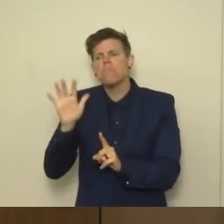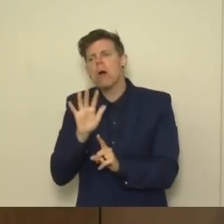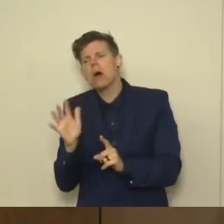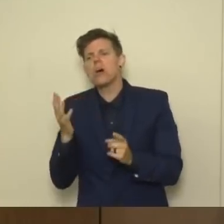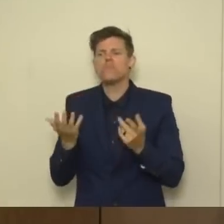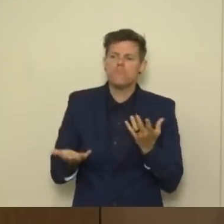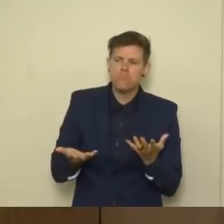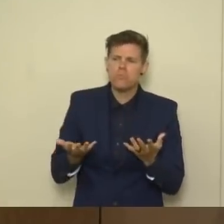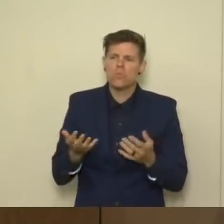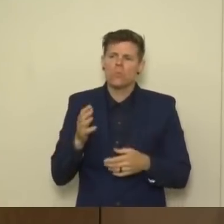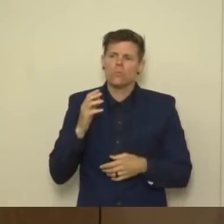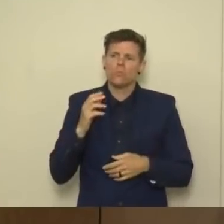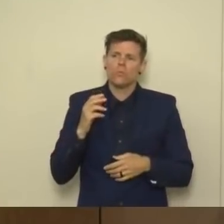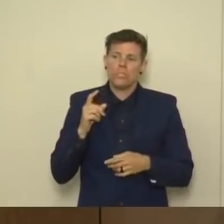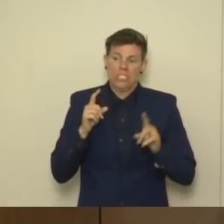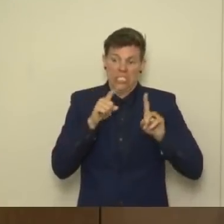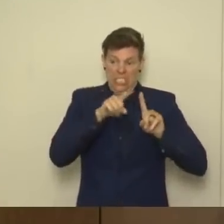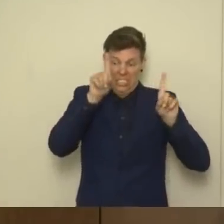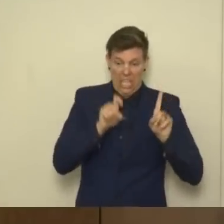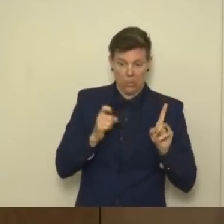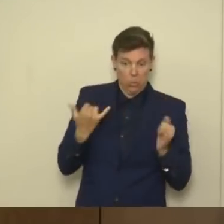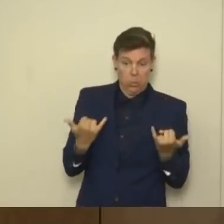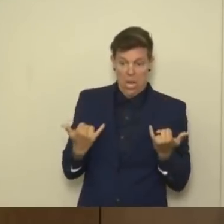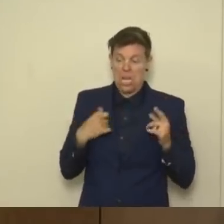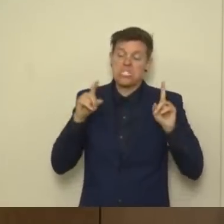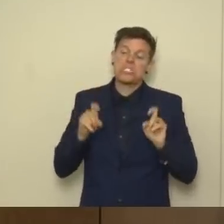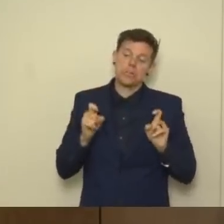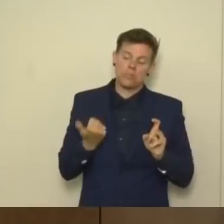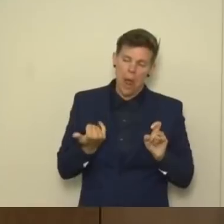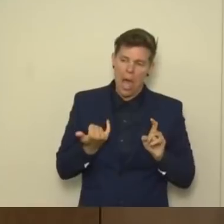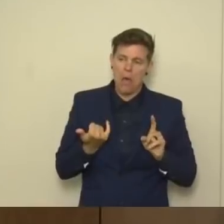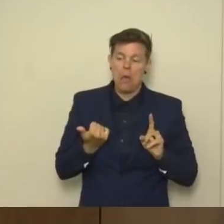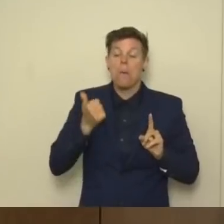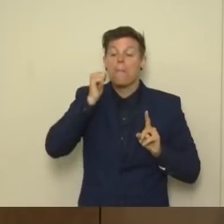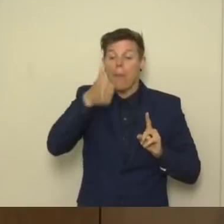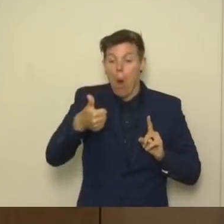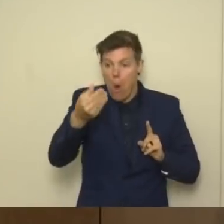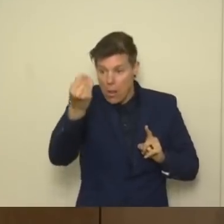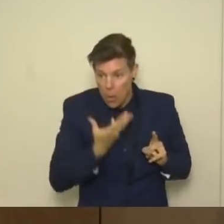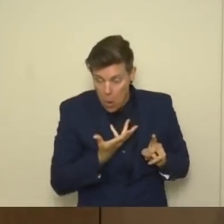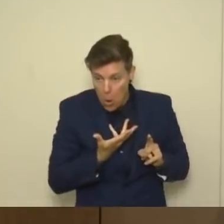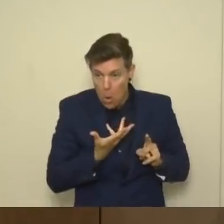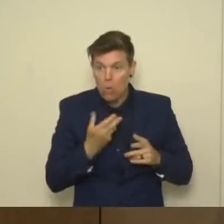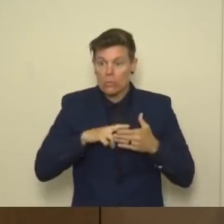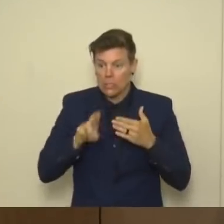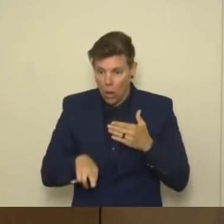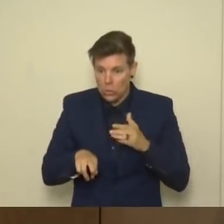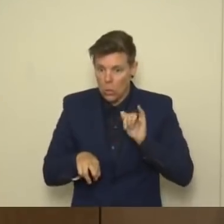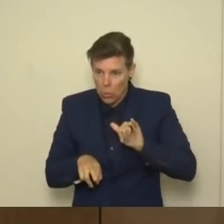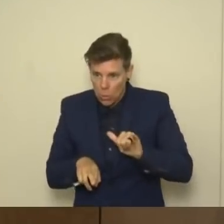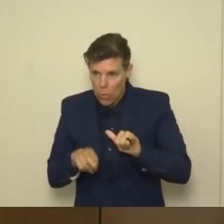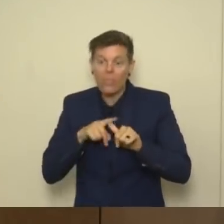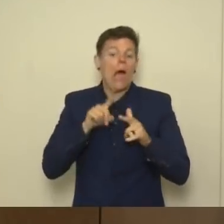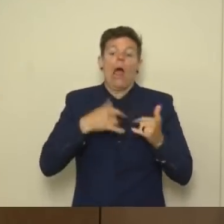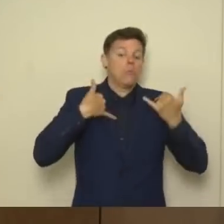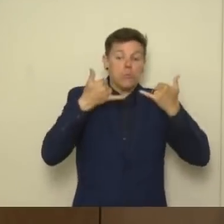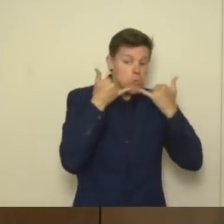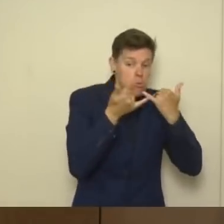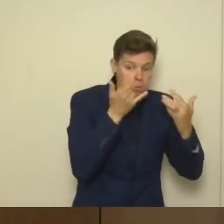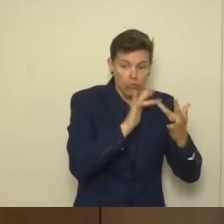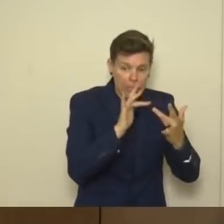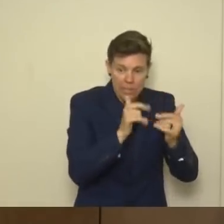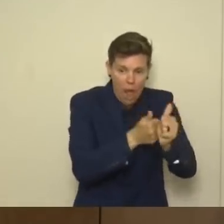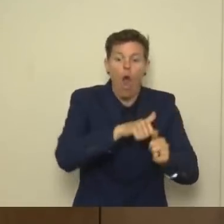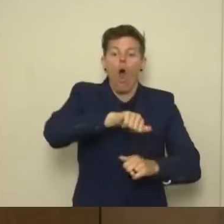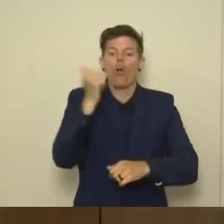testing is a day, turnaround time, so everybody knows, a day. And we are holding that pretty consistently. Not